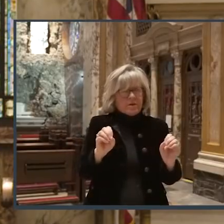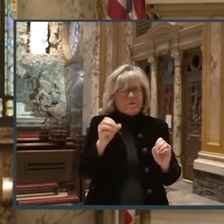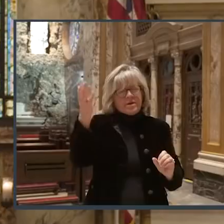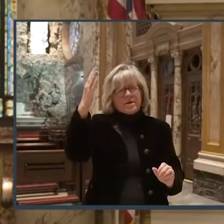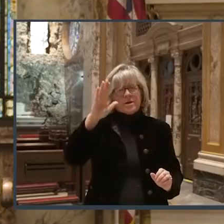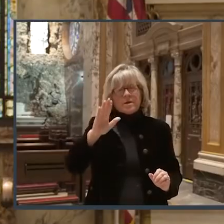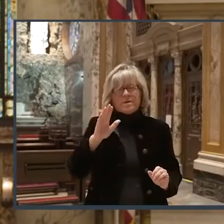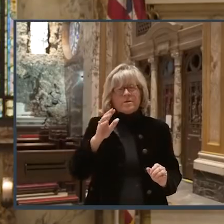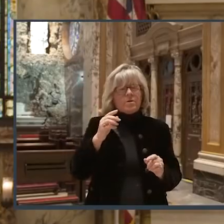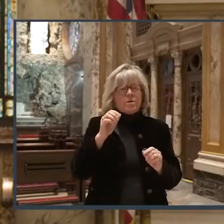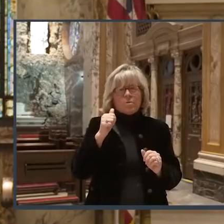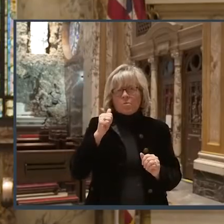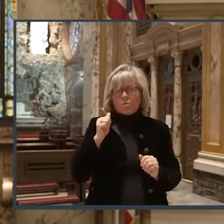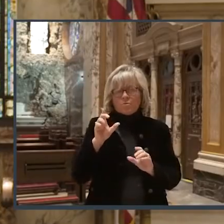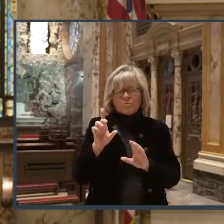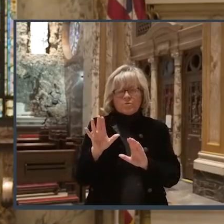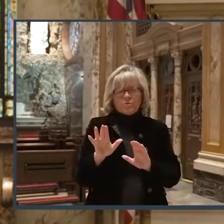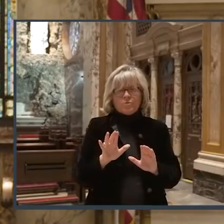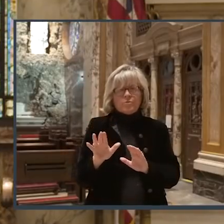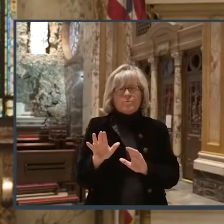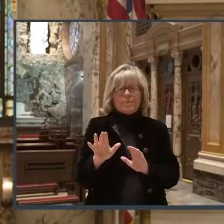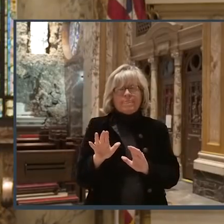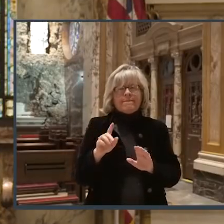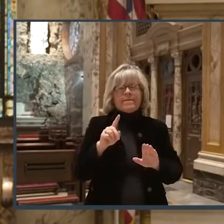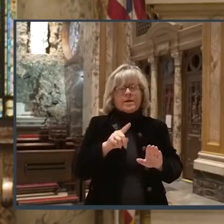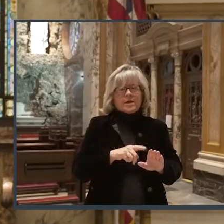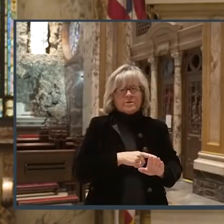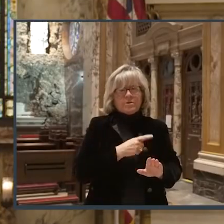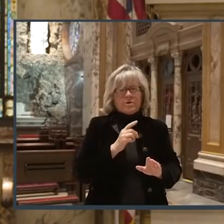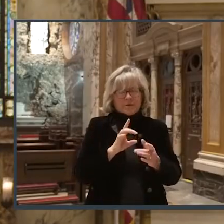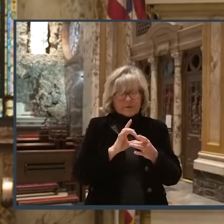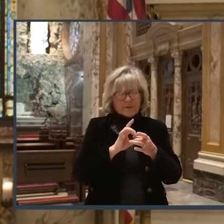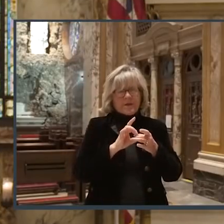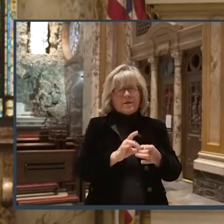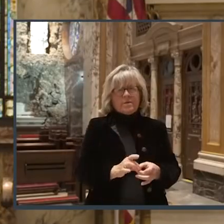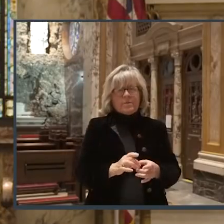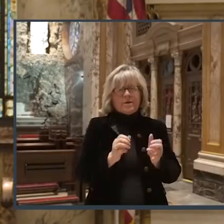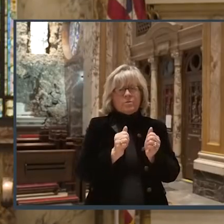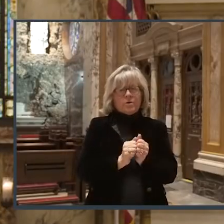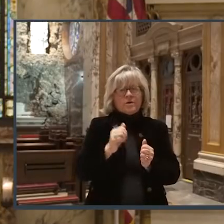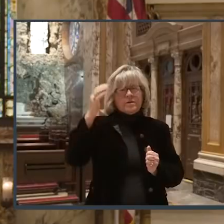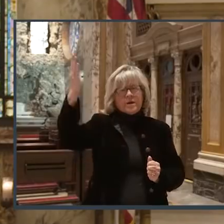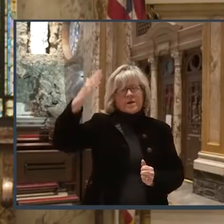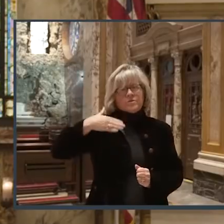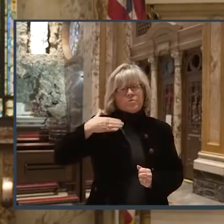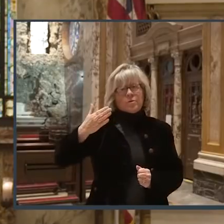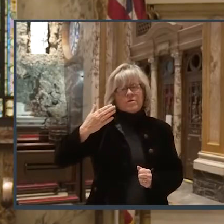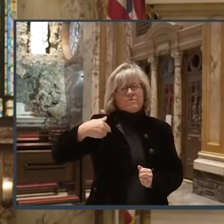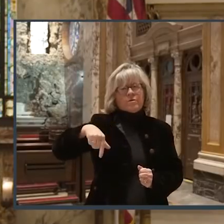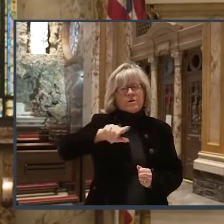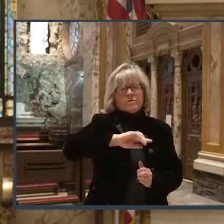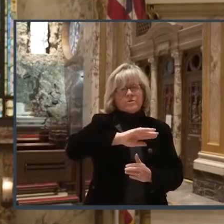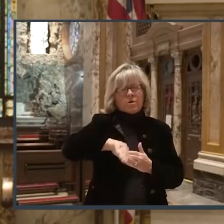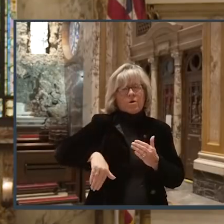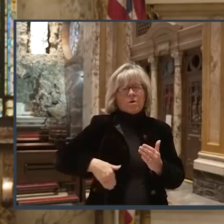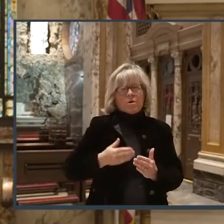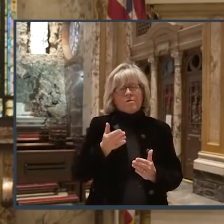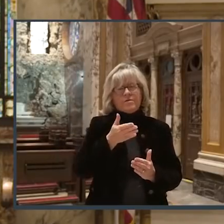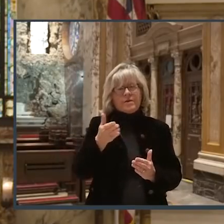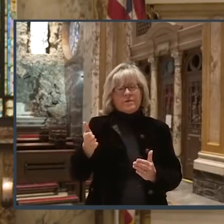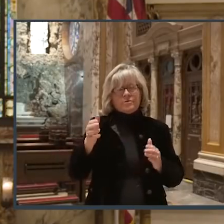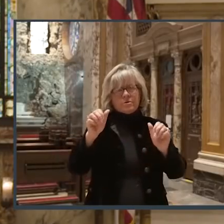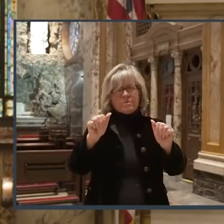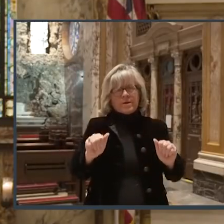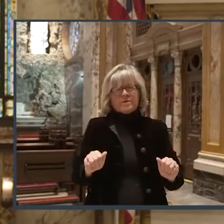for us as long as it is in keeping with God's will for us. All things are possible